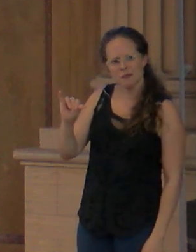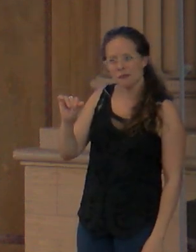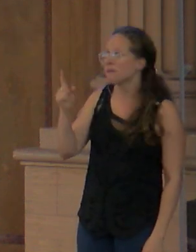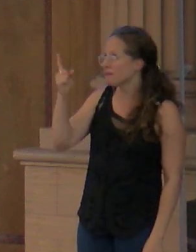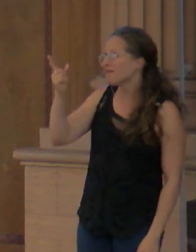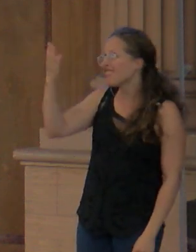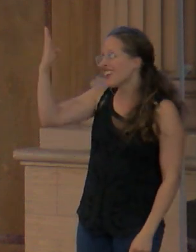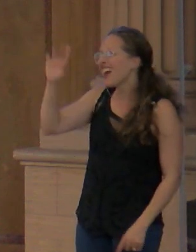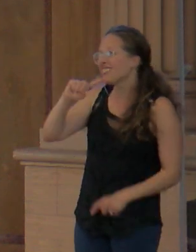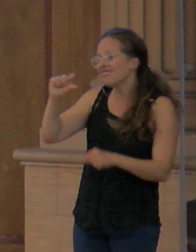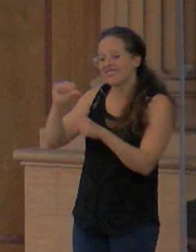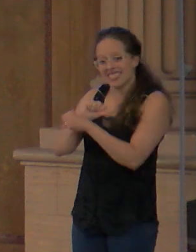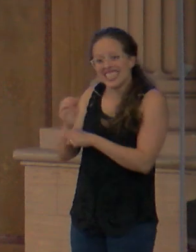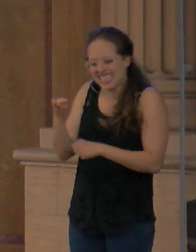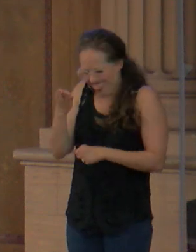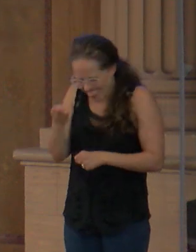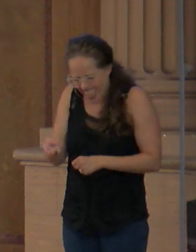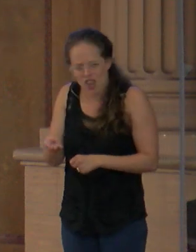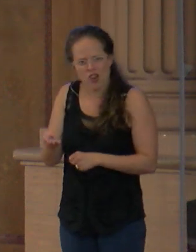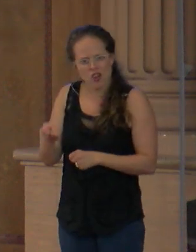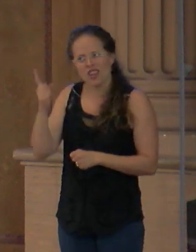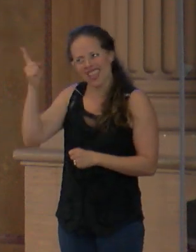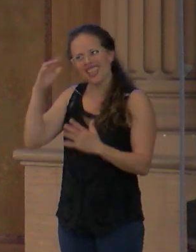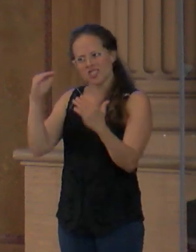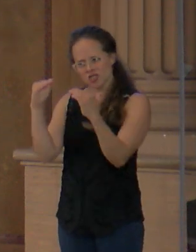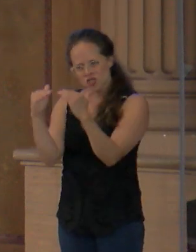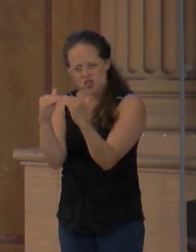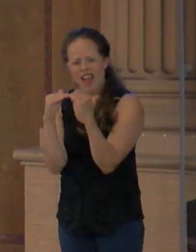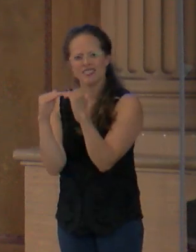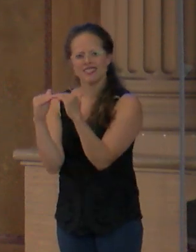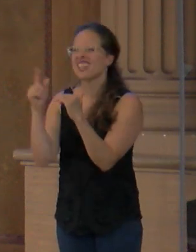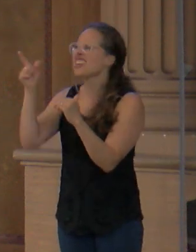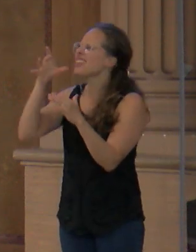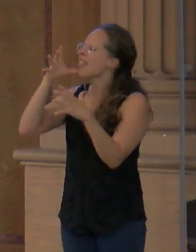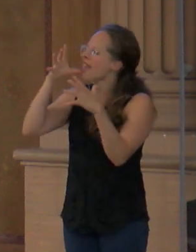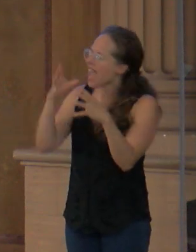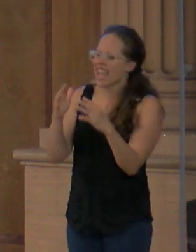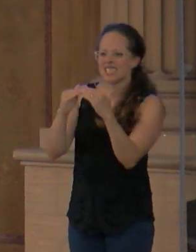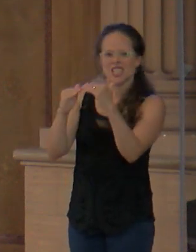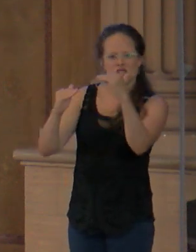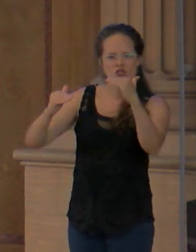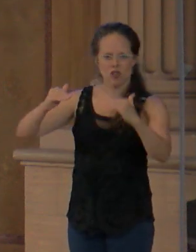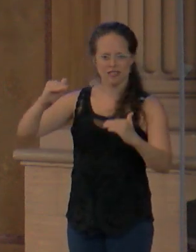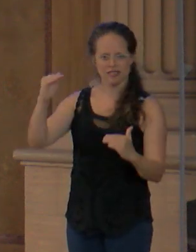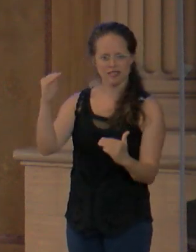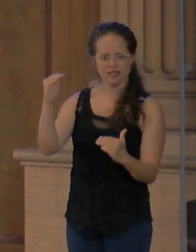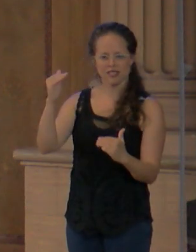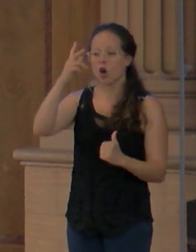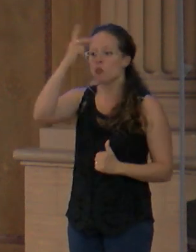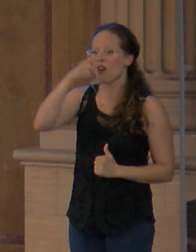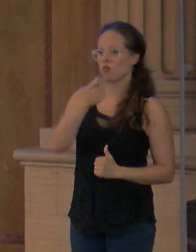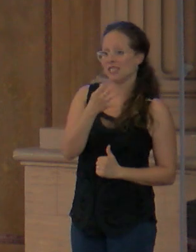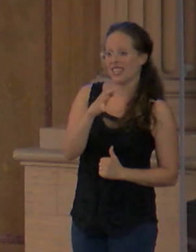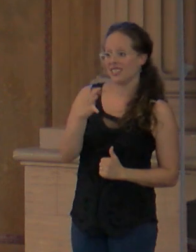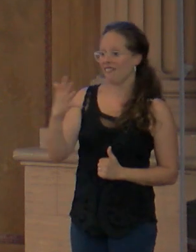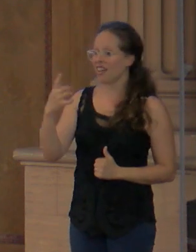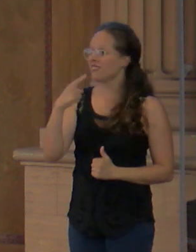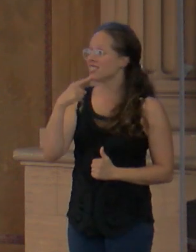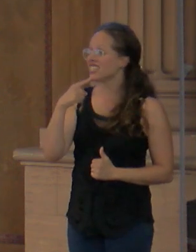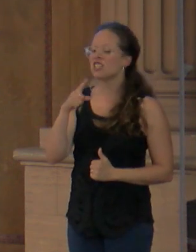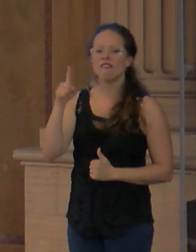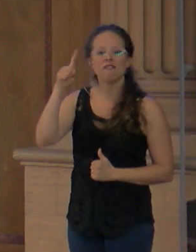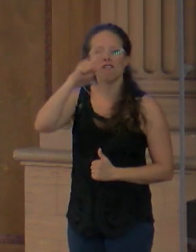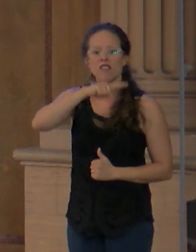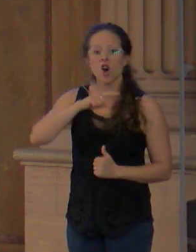He really is just, and he really does hate injustice. And listen to this promise in Proverbs 19:5, a false witness will not